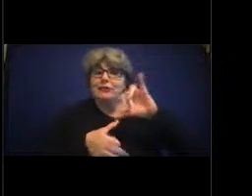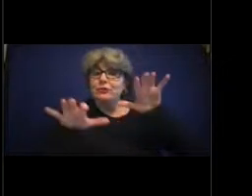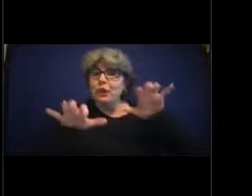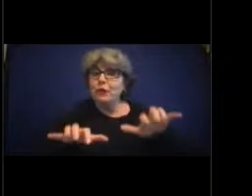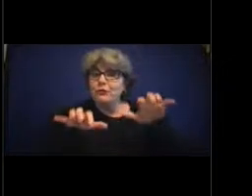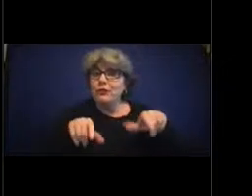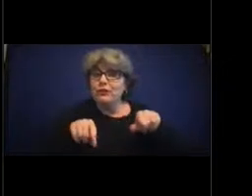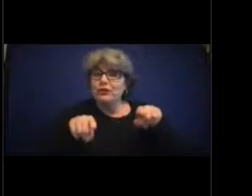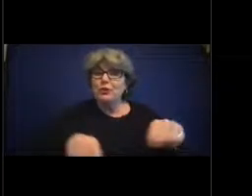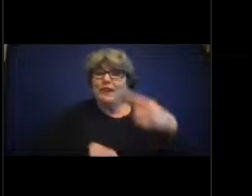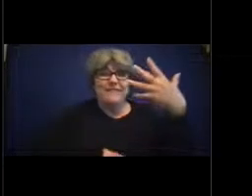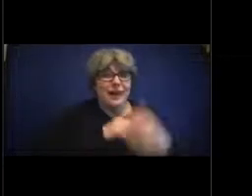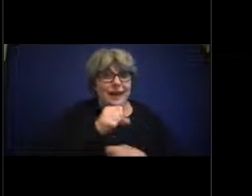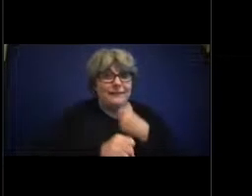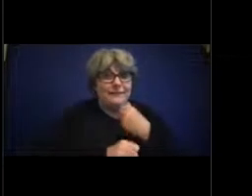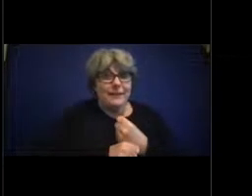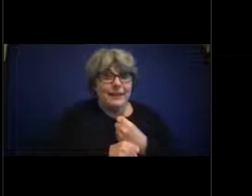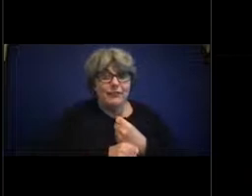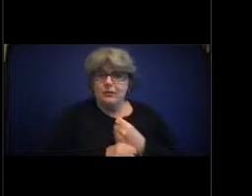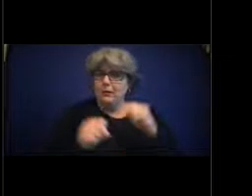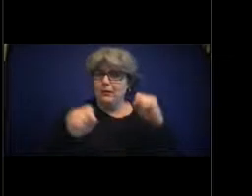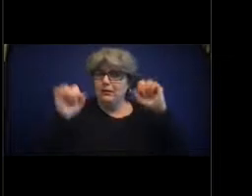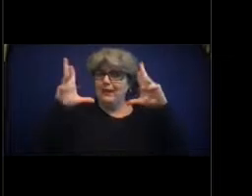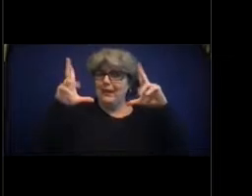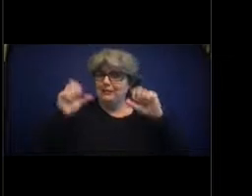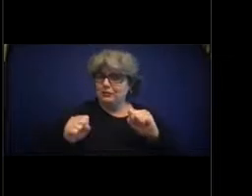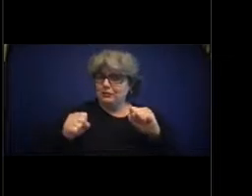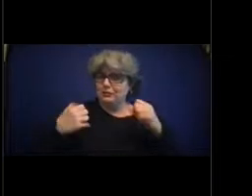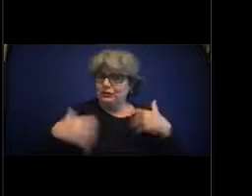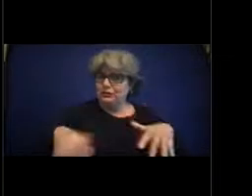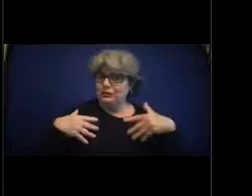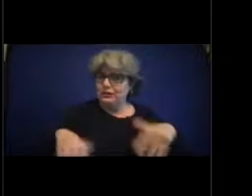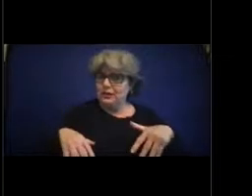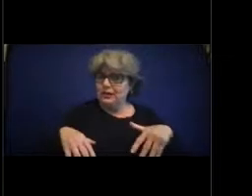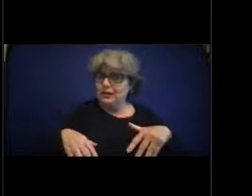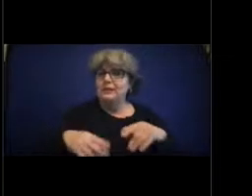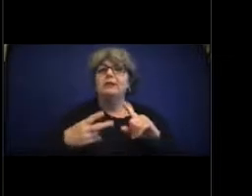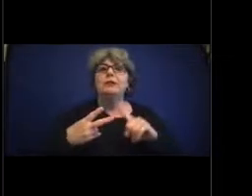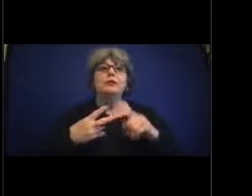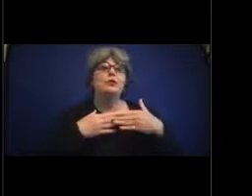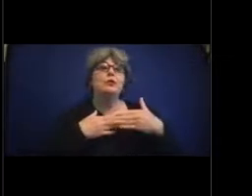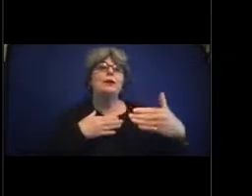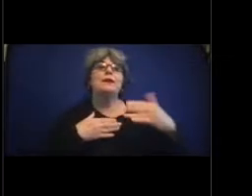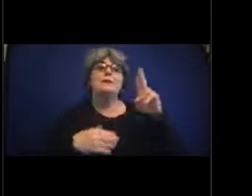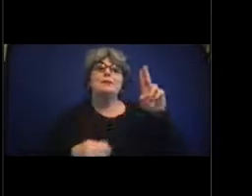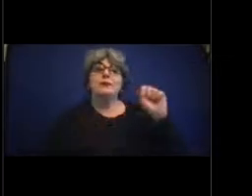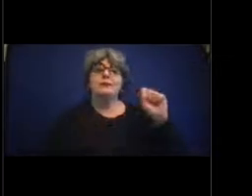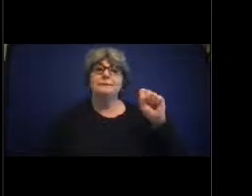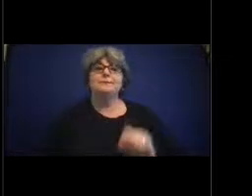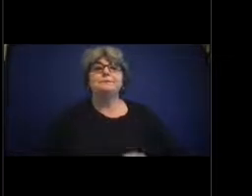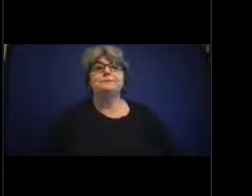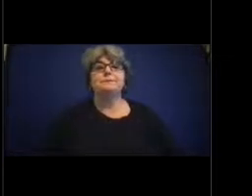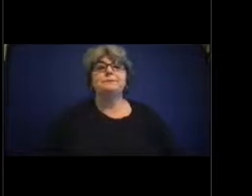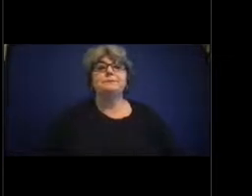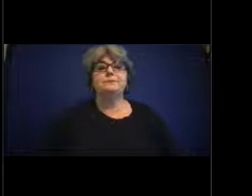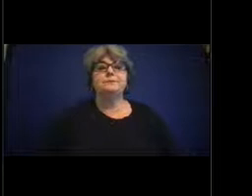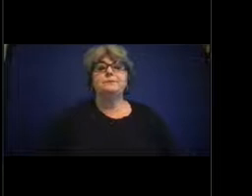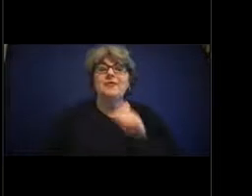last 5 years. That's incredible when you compare that to the rest of the United States. The lack